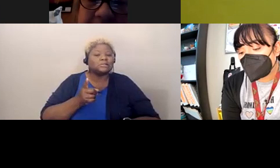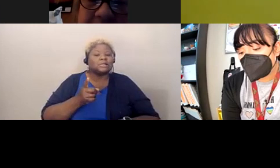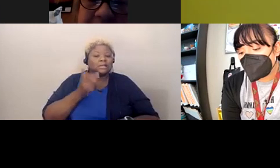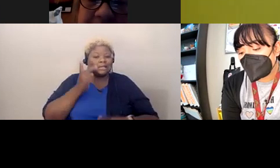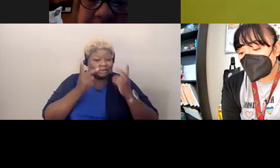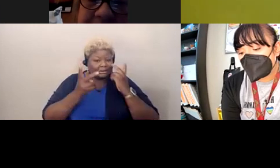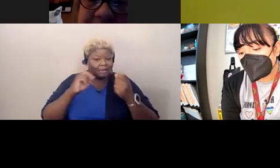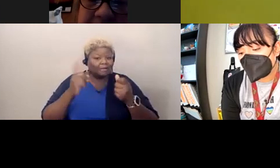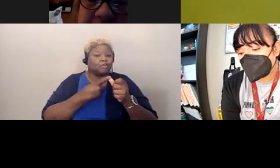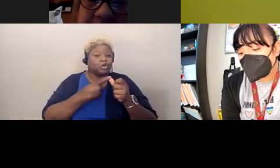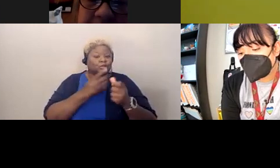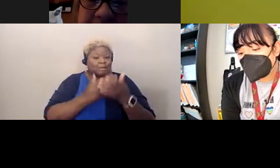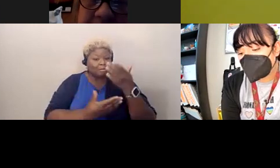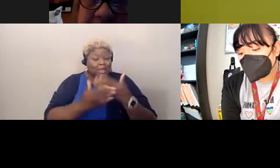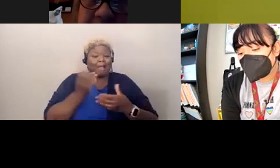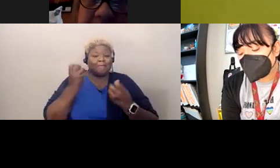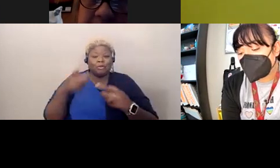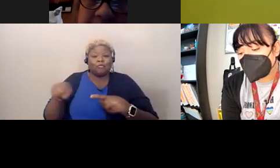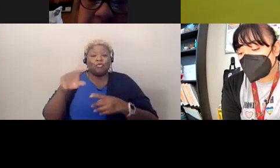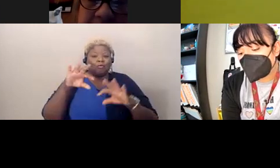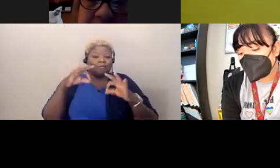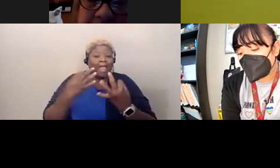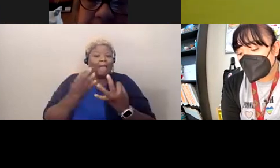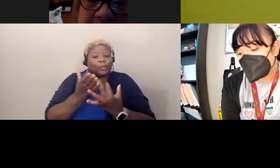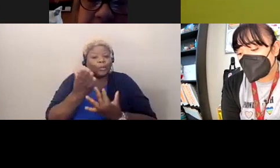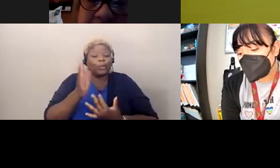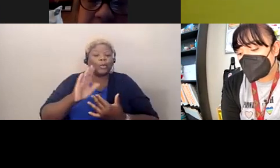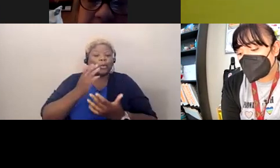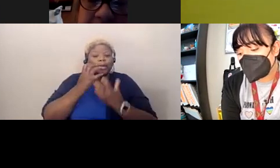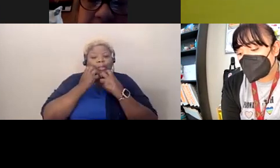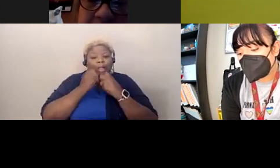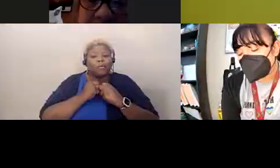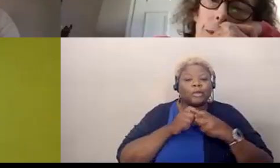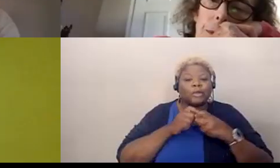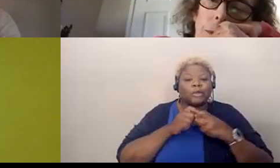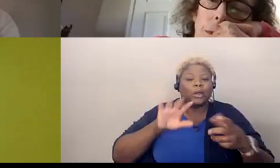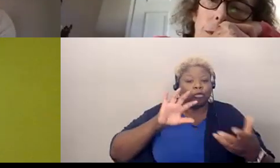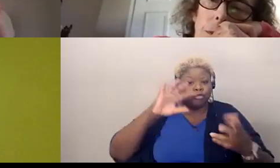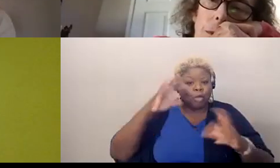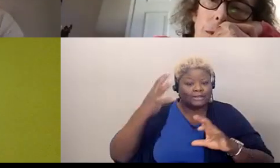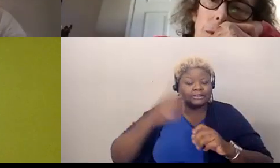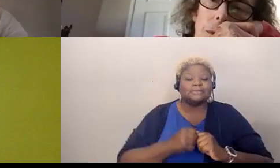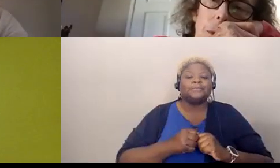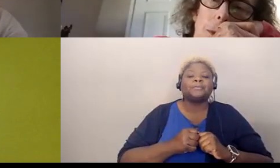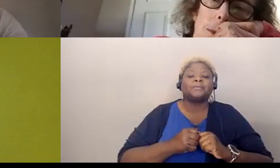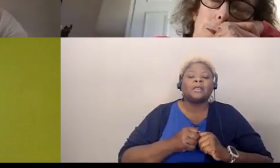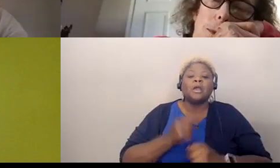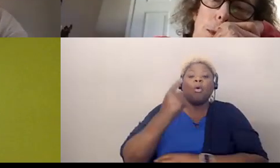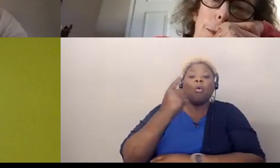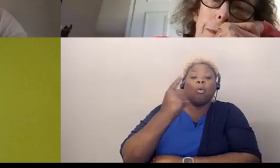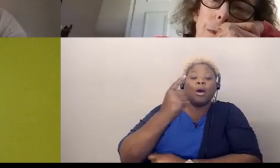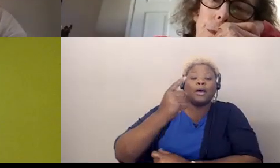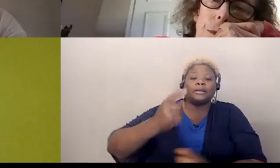seeing firsthand what the families are experiencing when their loved ones are in crisis. One of the areas that